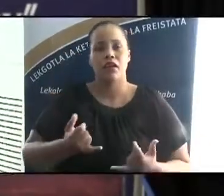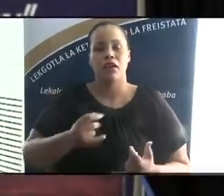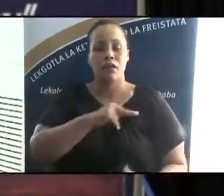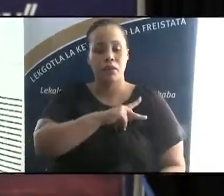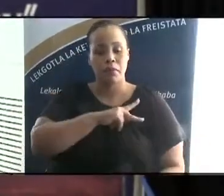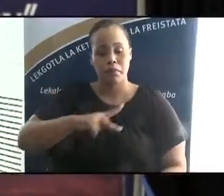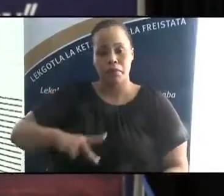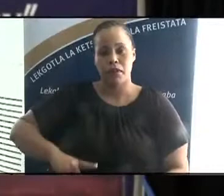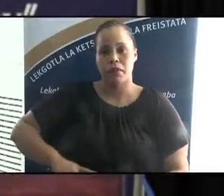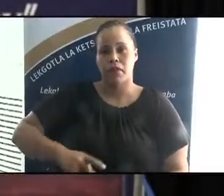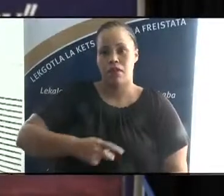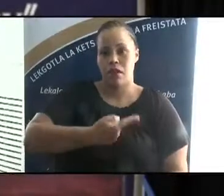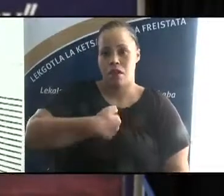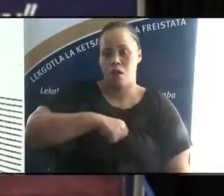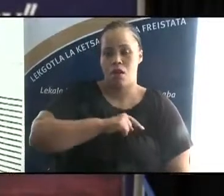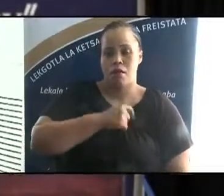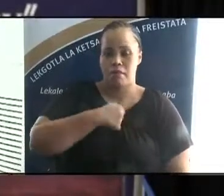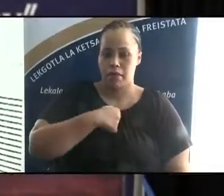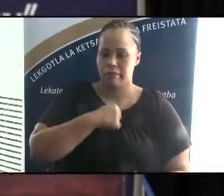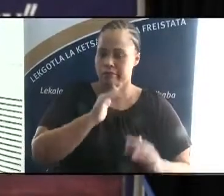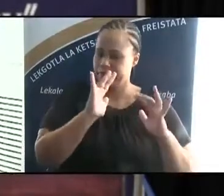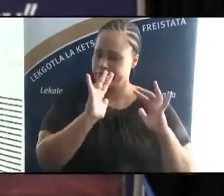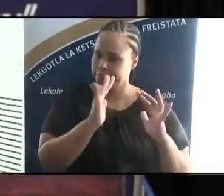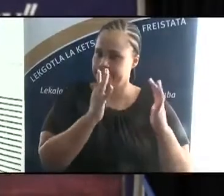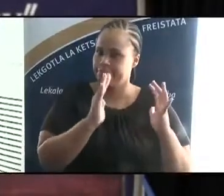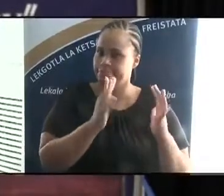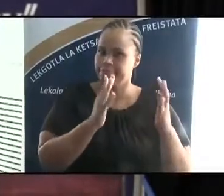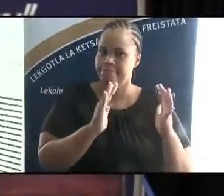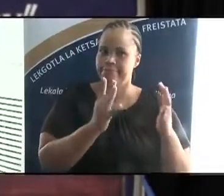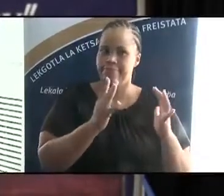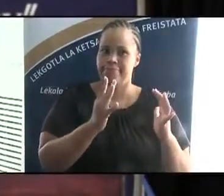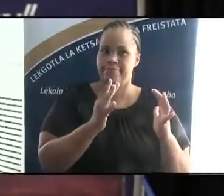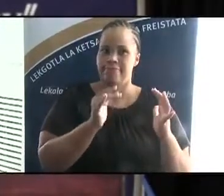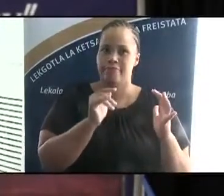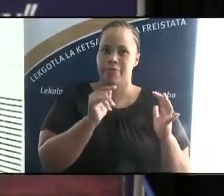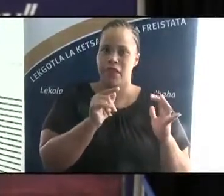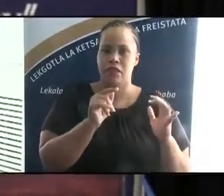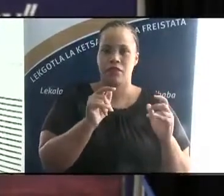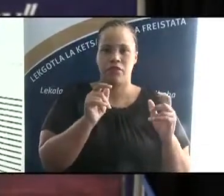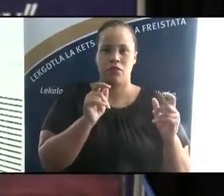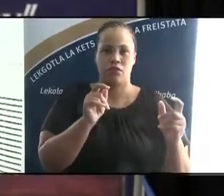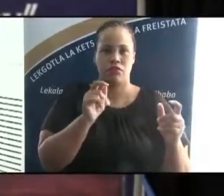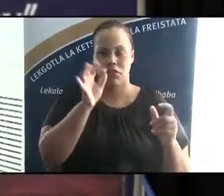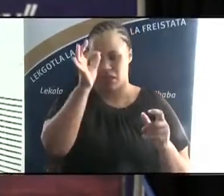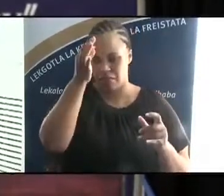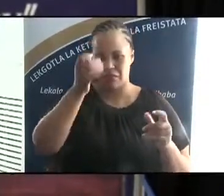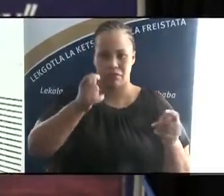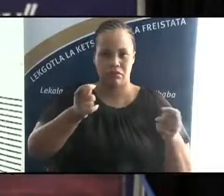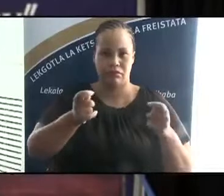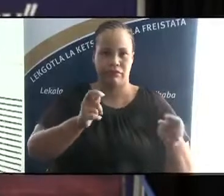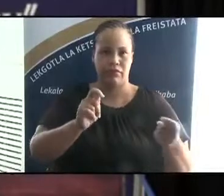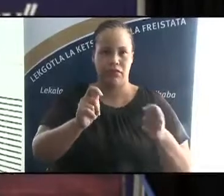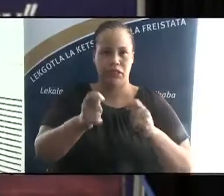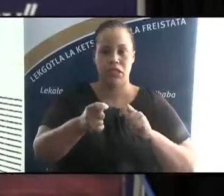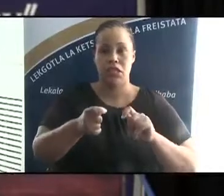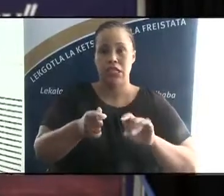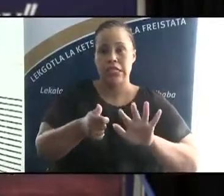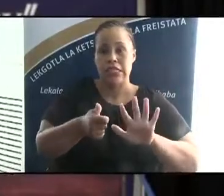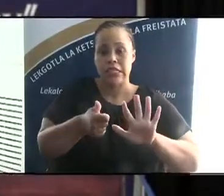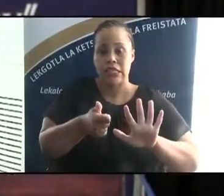Premier for a harsh stance on dealing with governance reforms in this province. The sixth